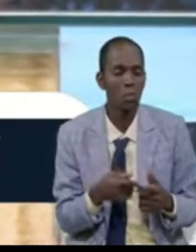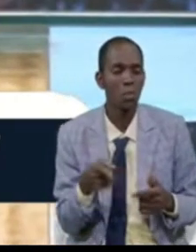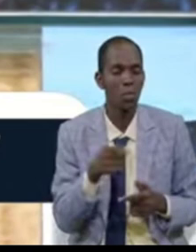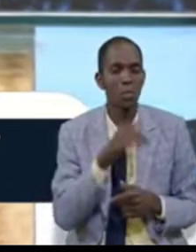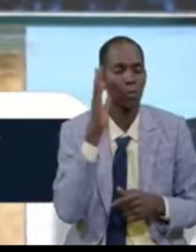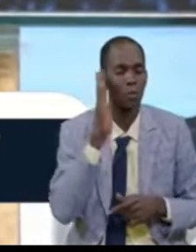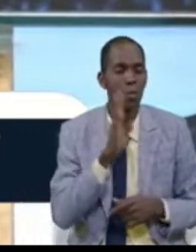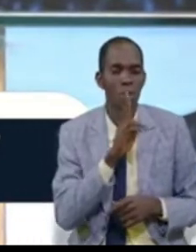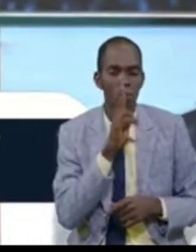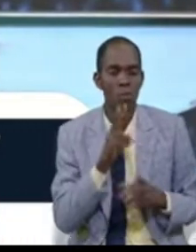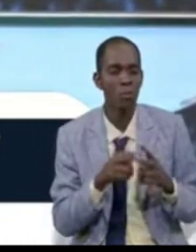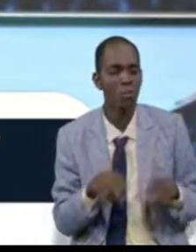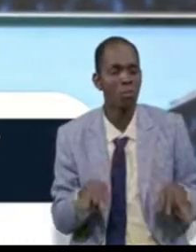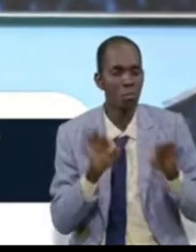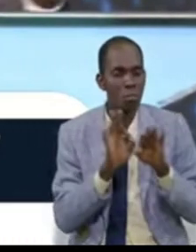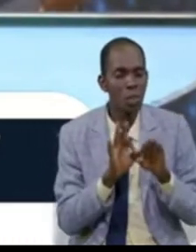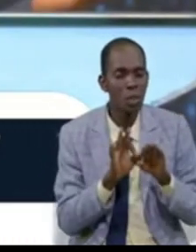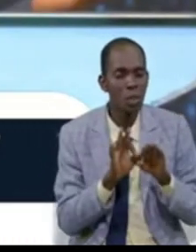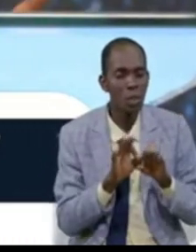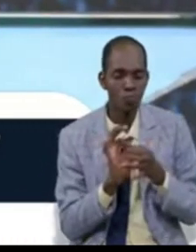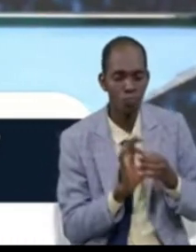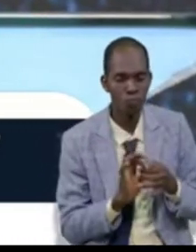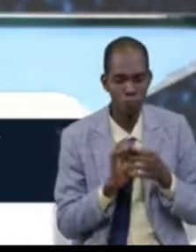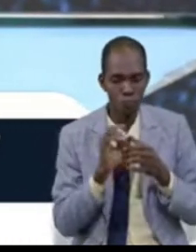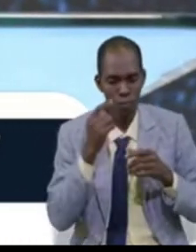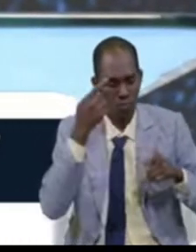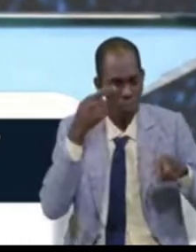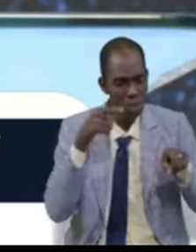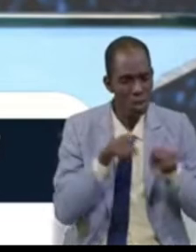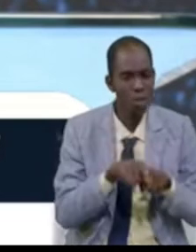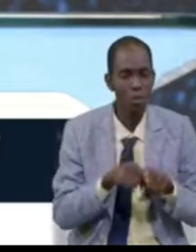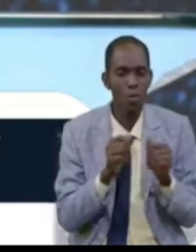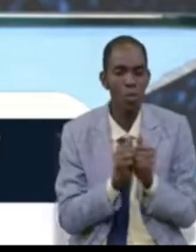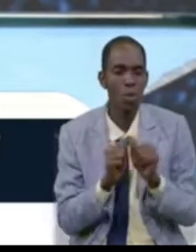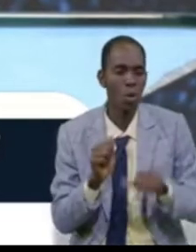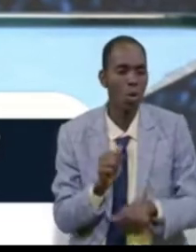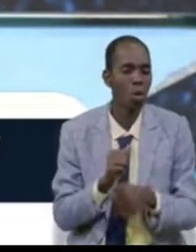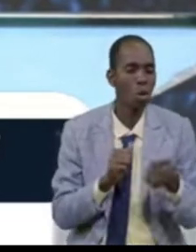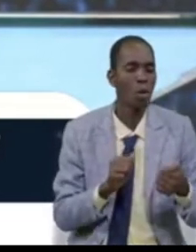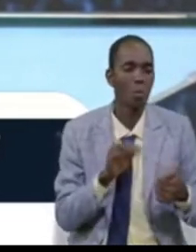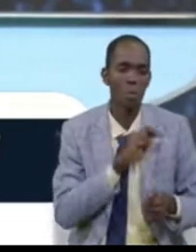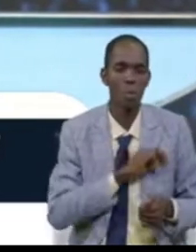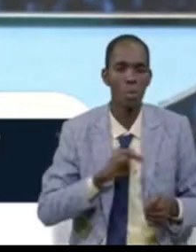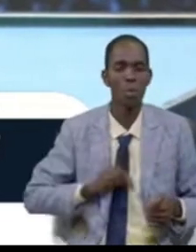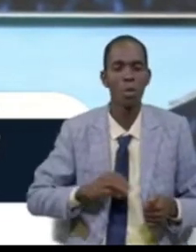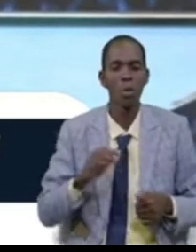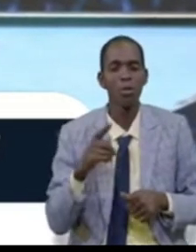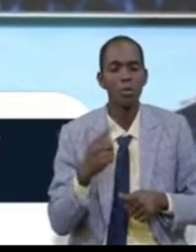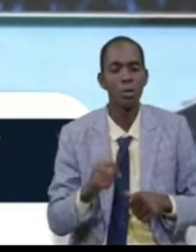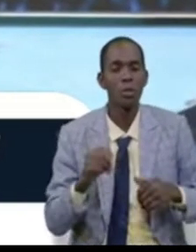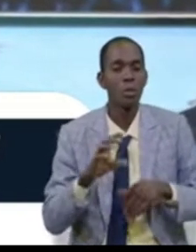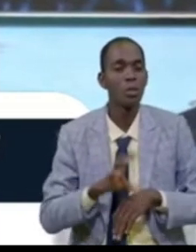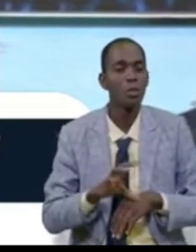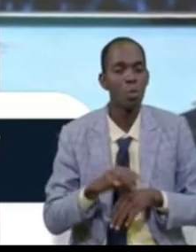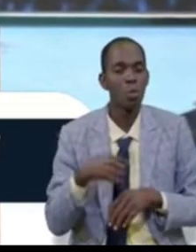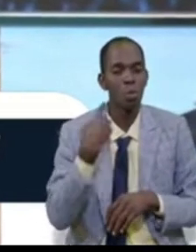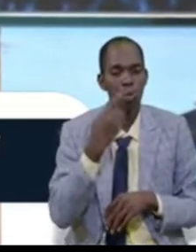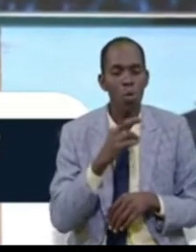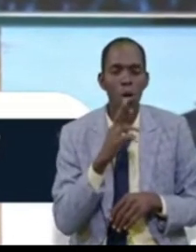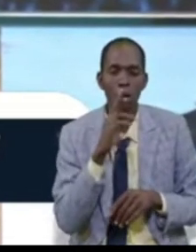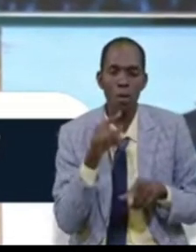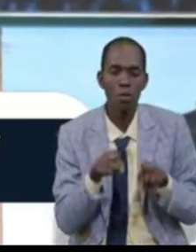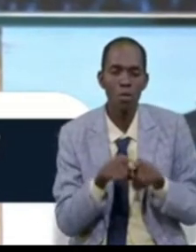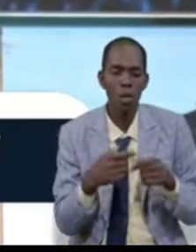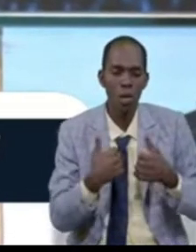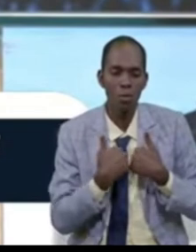then he's united, he's cooperating with all the other members of the body who are also having their